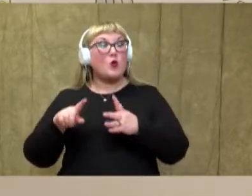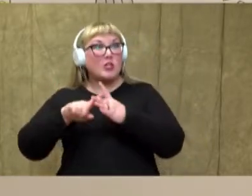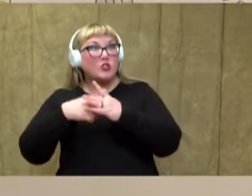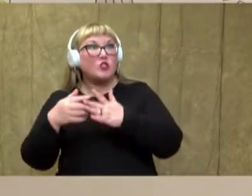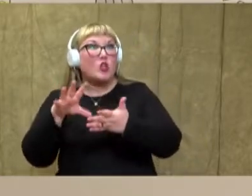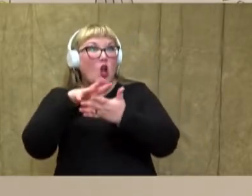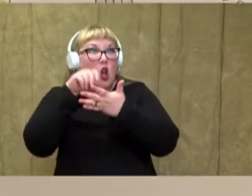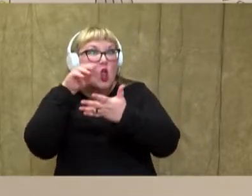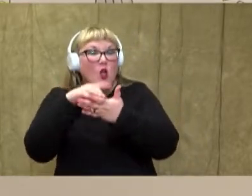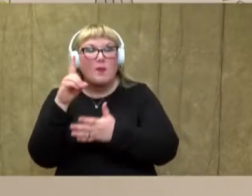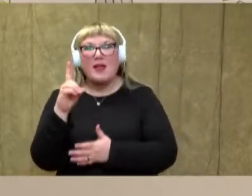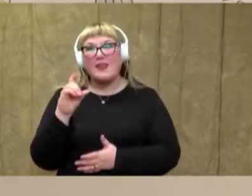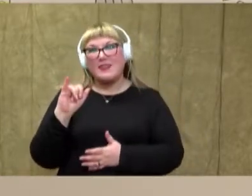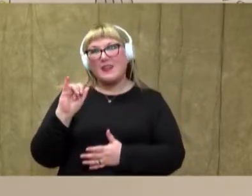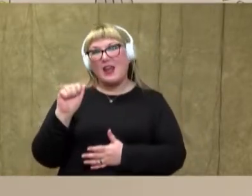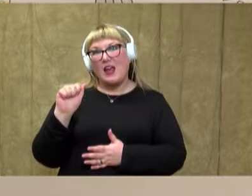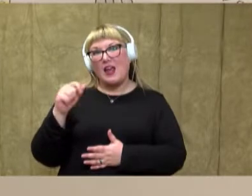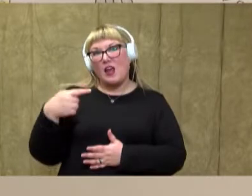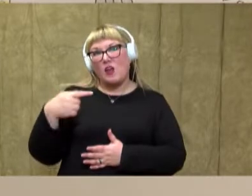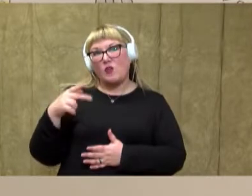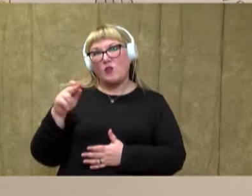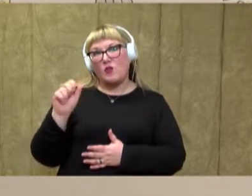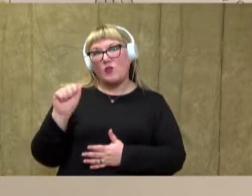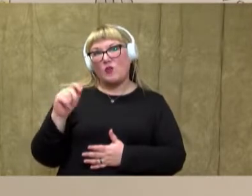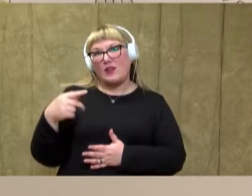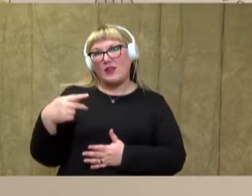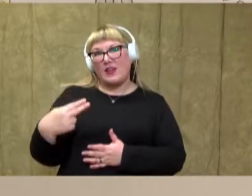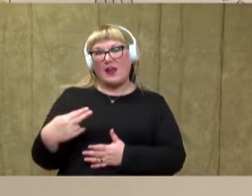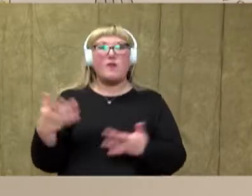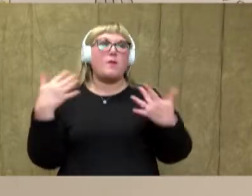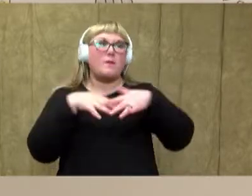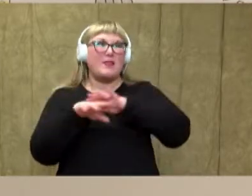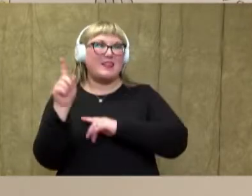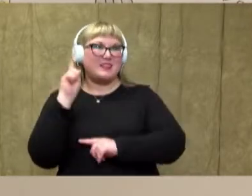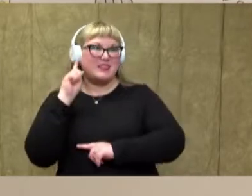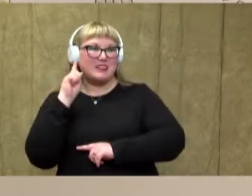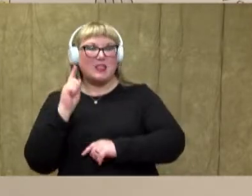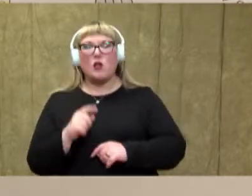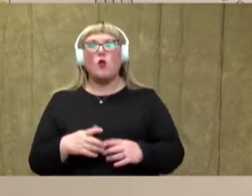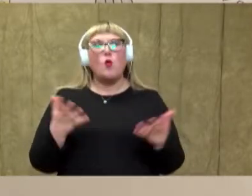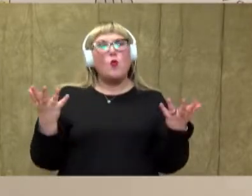about digraphs. Who remember which digraph we learned about?